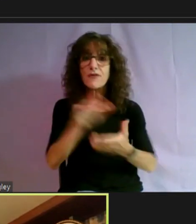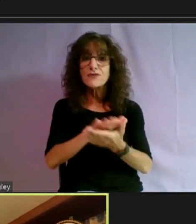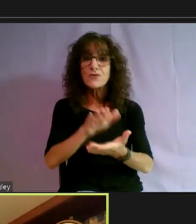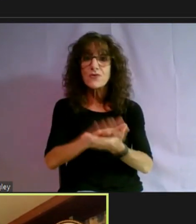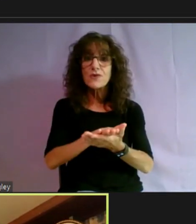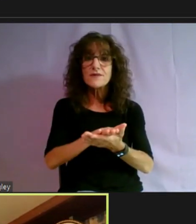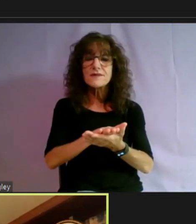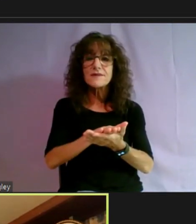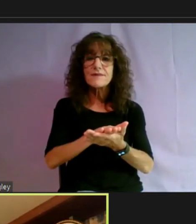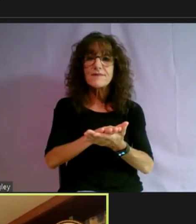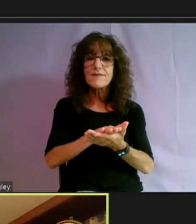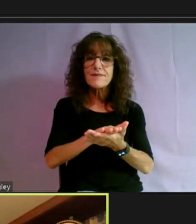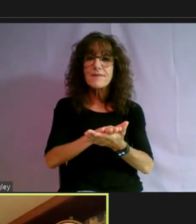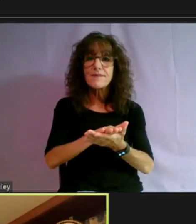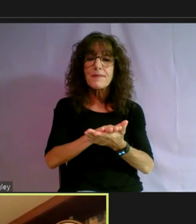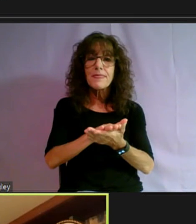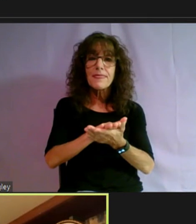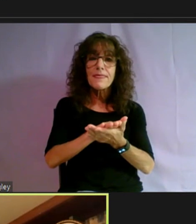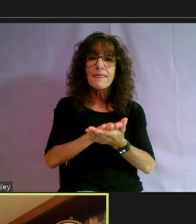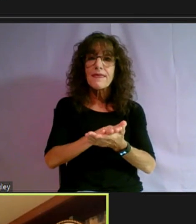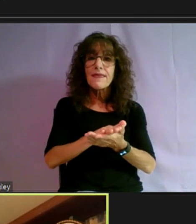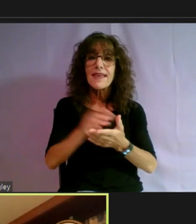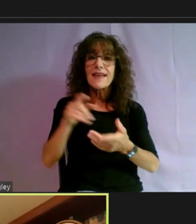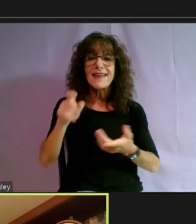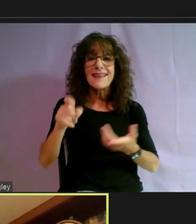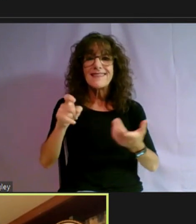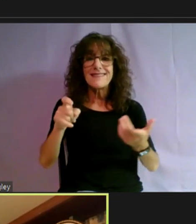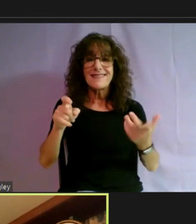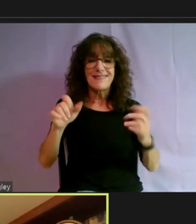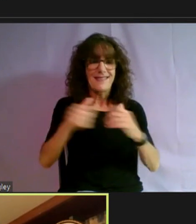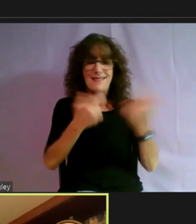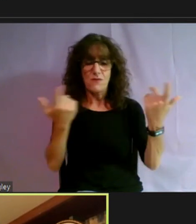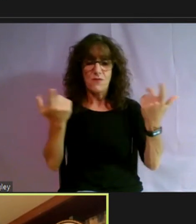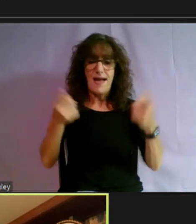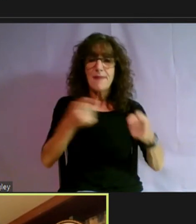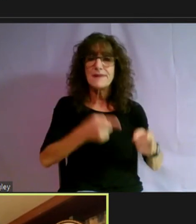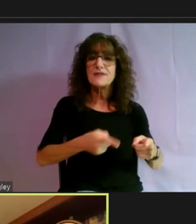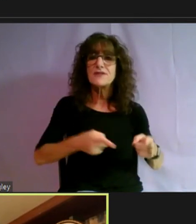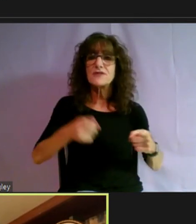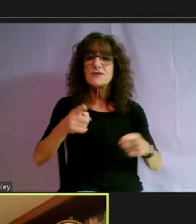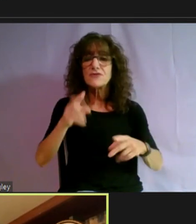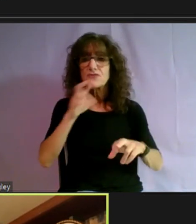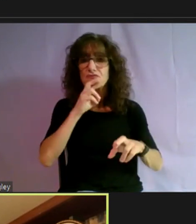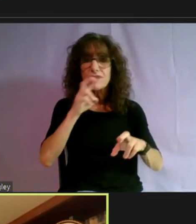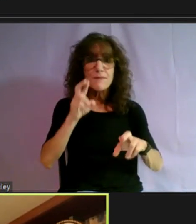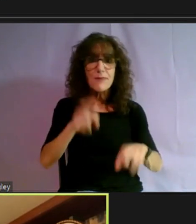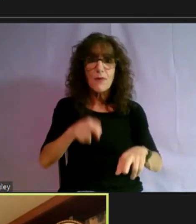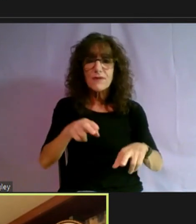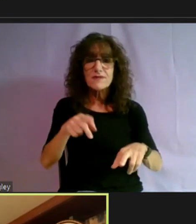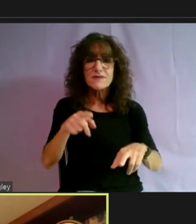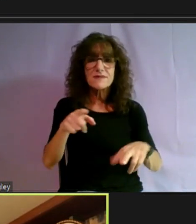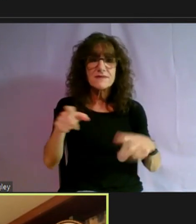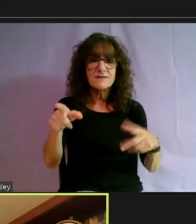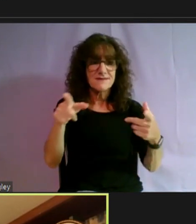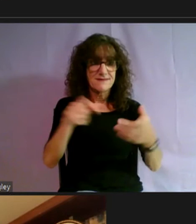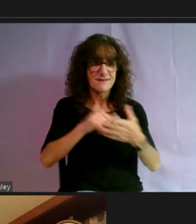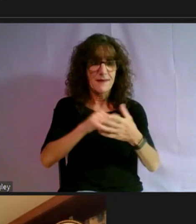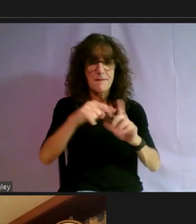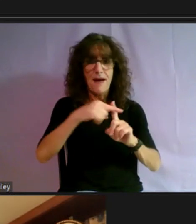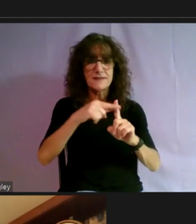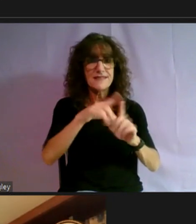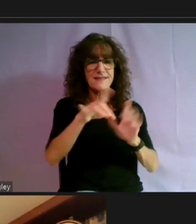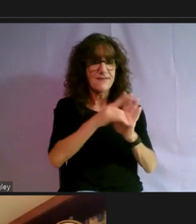will the policy be for schools to report positive cases and possible contact with those individuals?